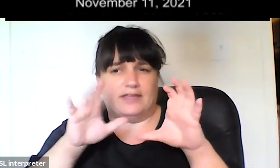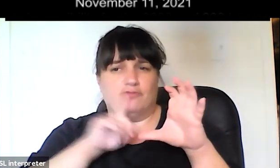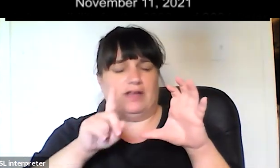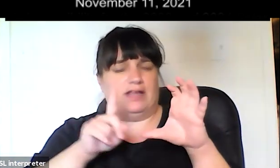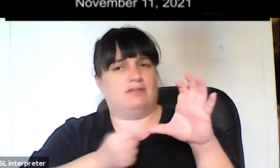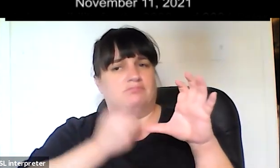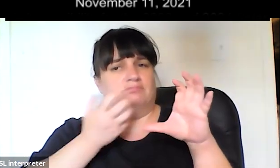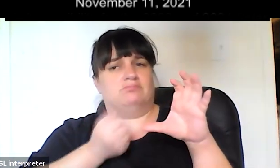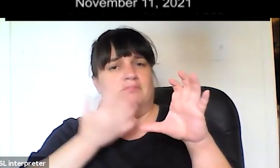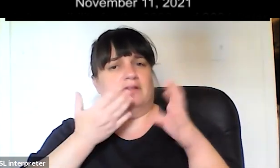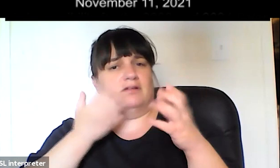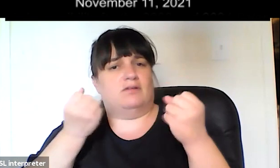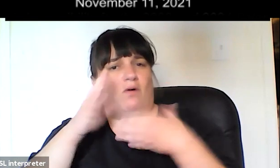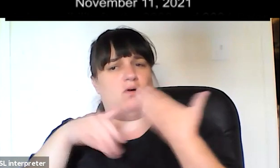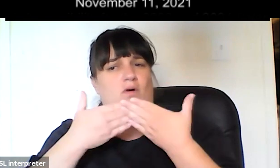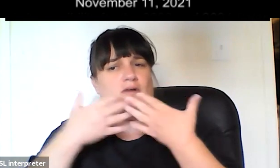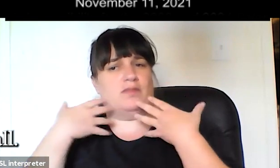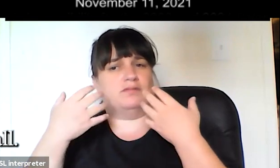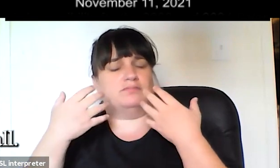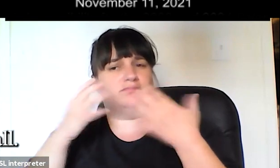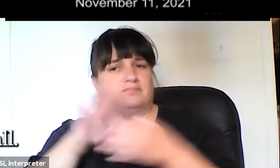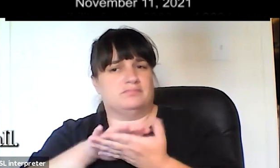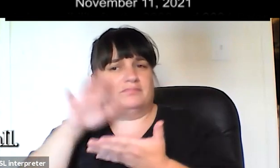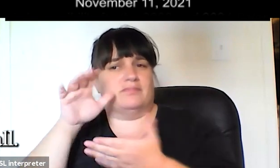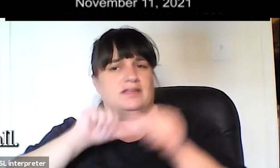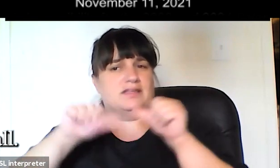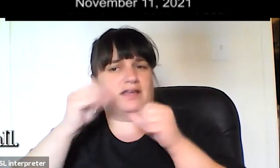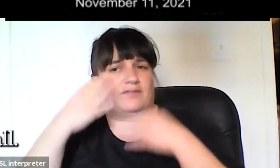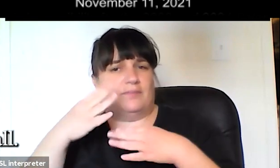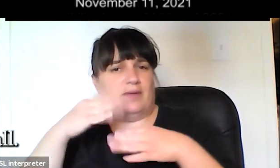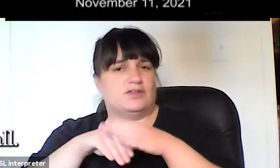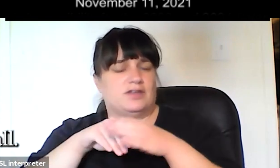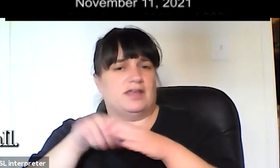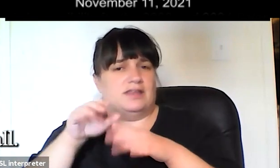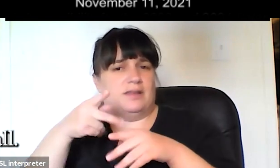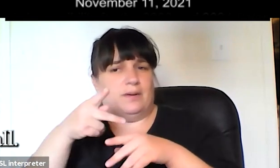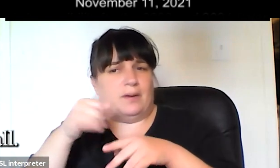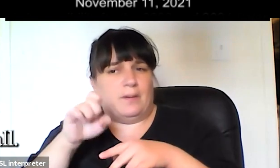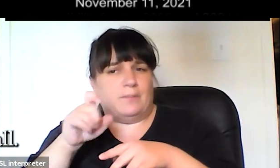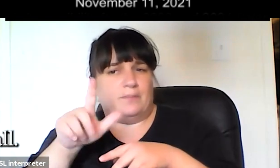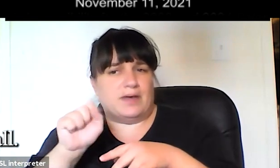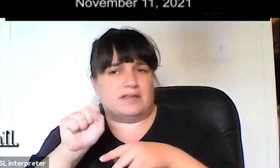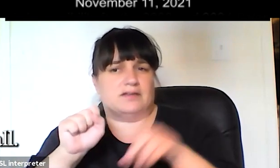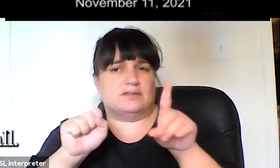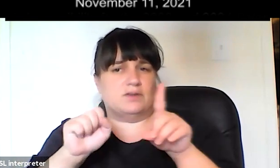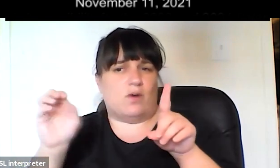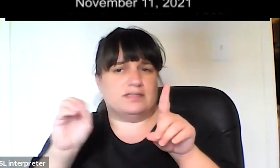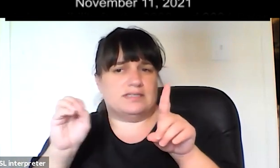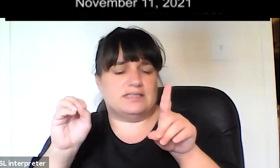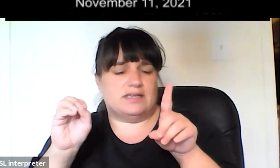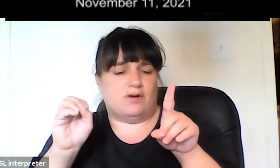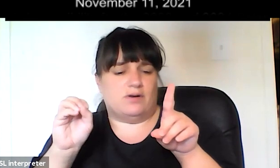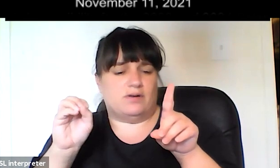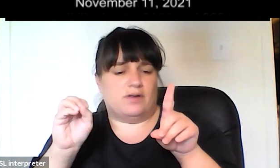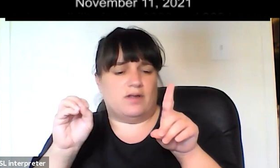all of that wealth of scientific information that's tucked inside those pixels, those ones and zeros underneath it all.